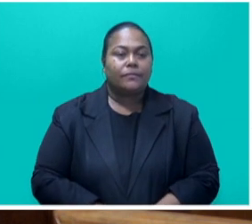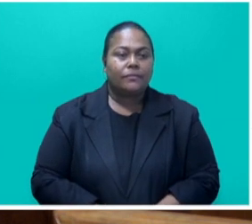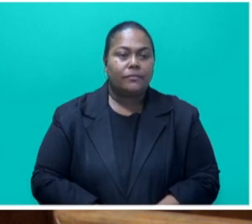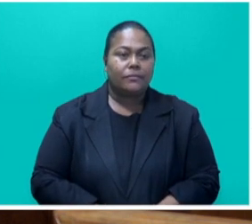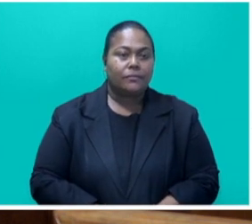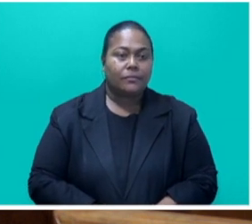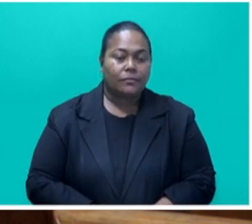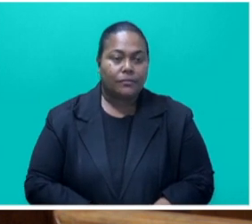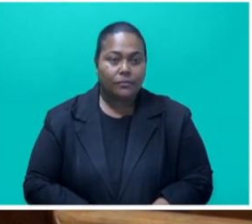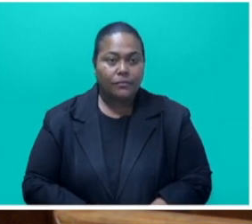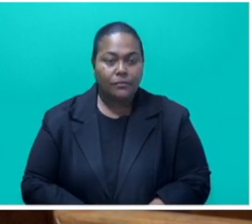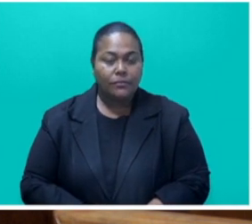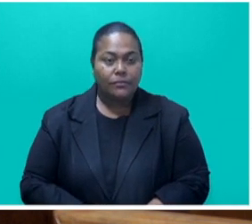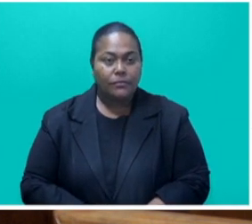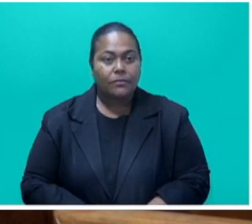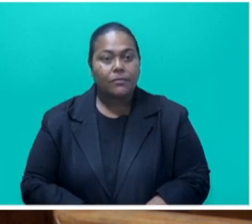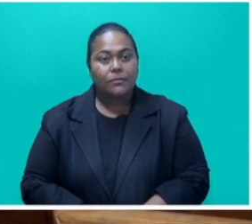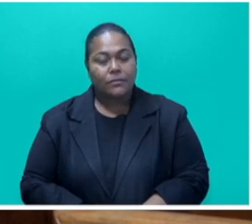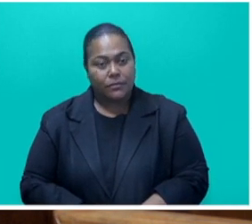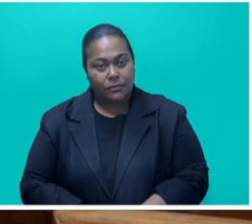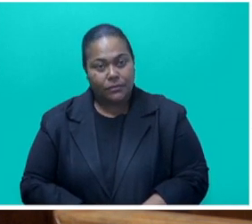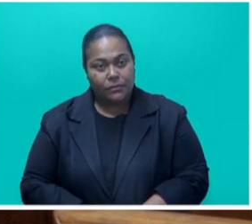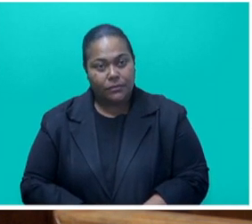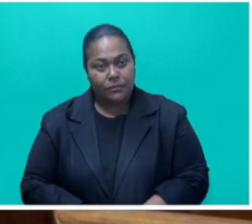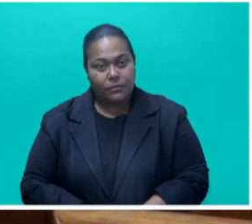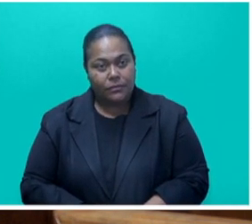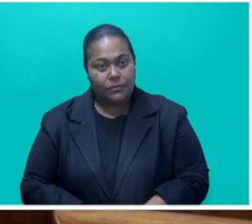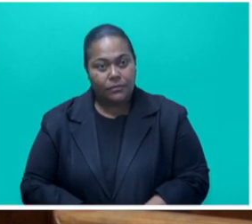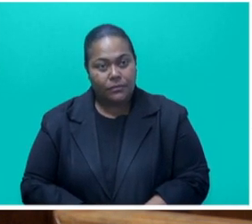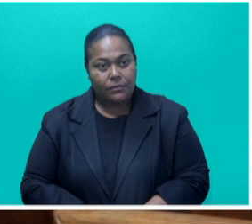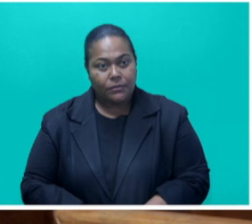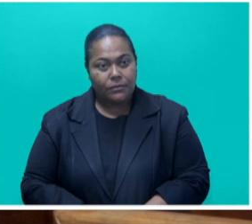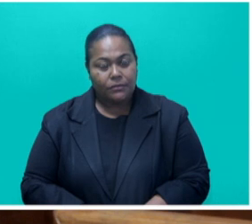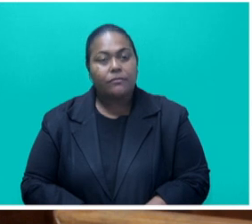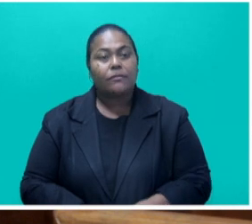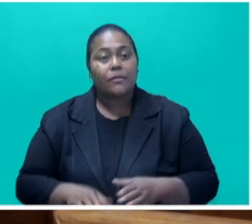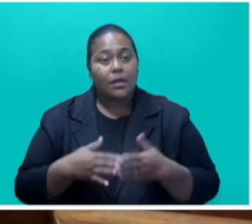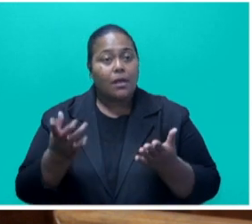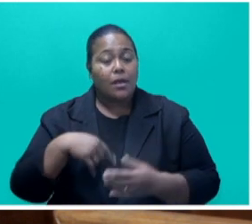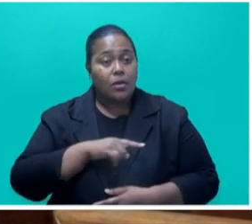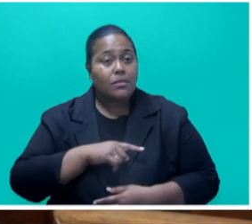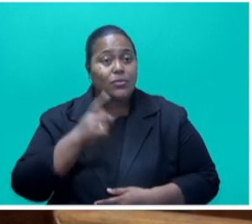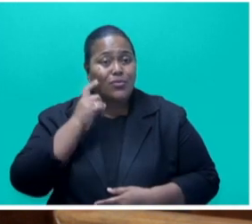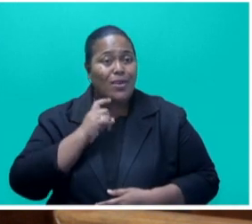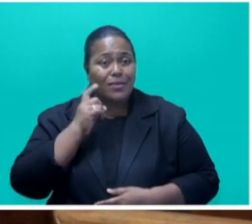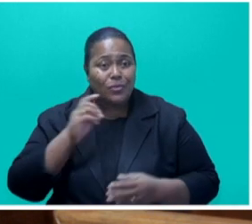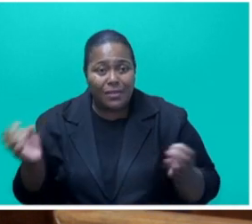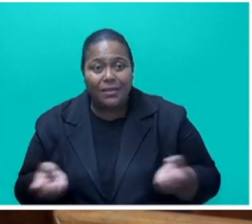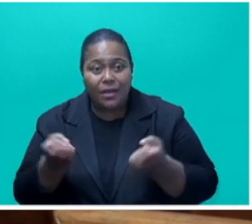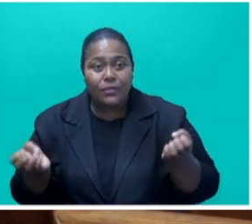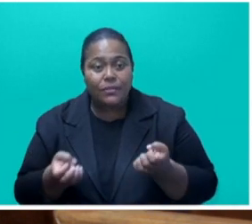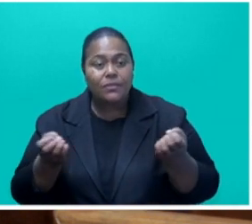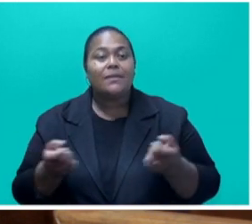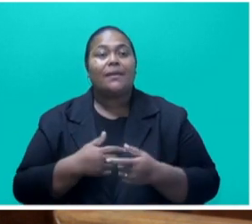sir. In terms of how we are trying to incentivize or encourage, obviously